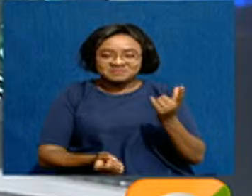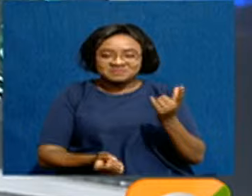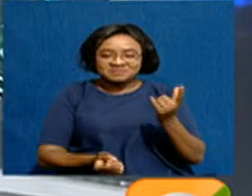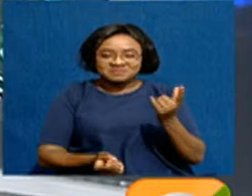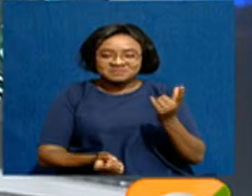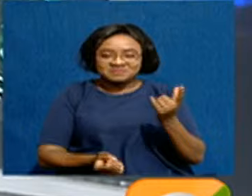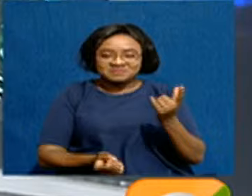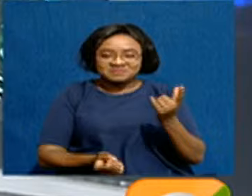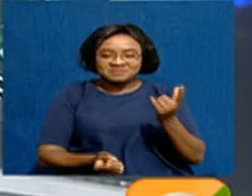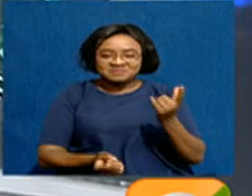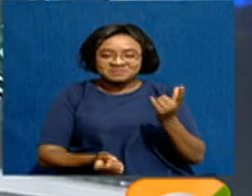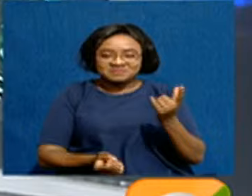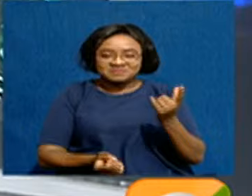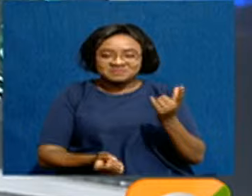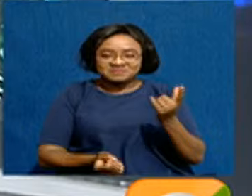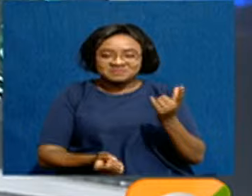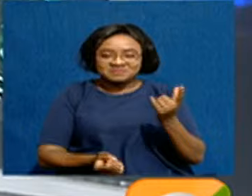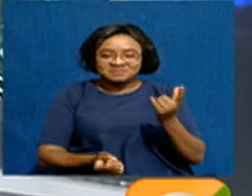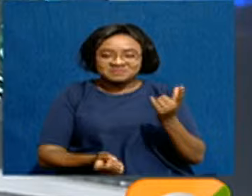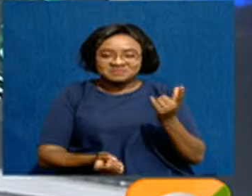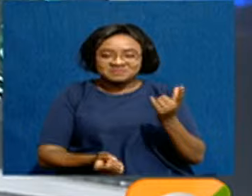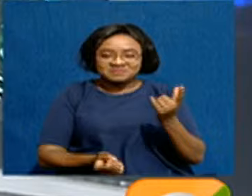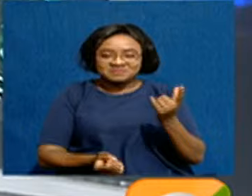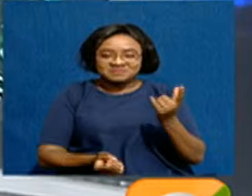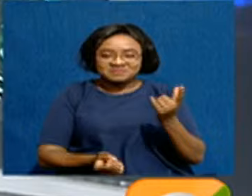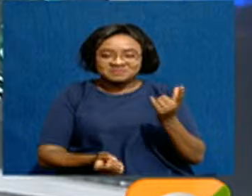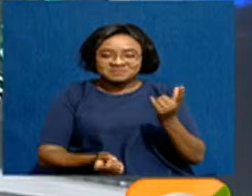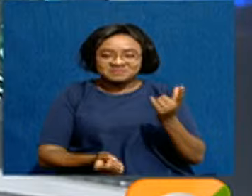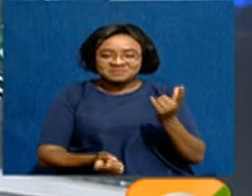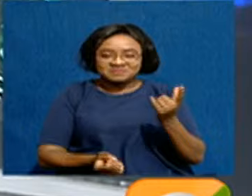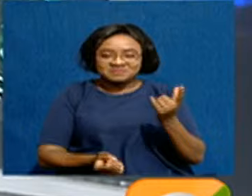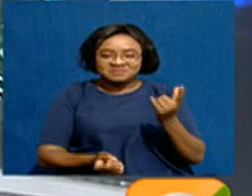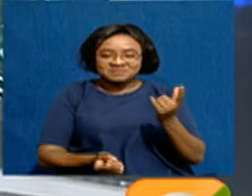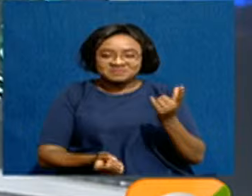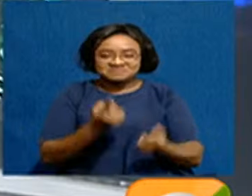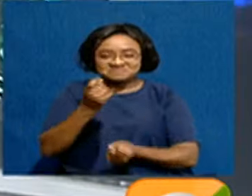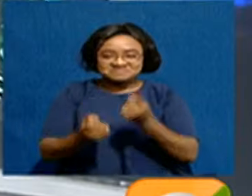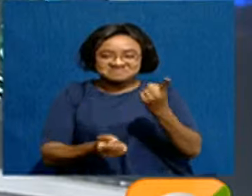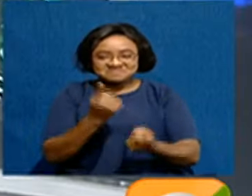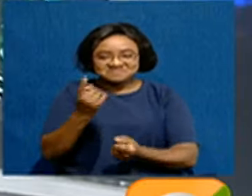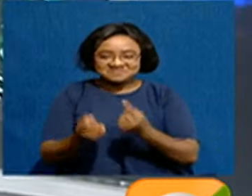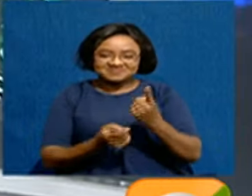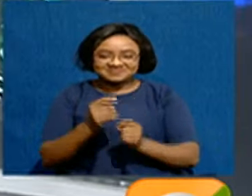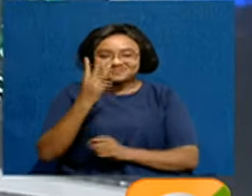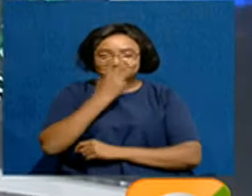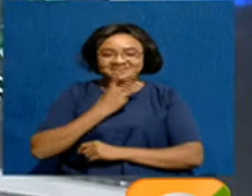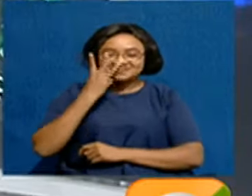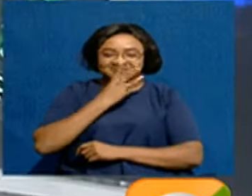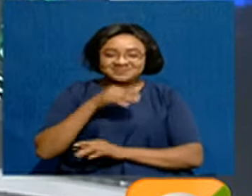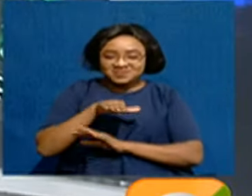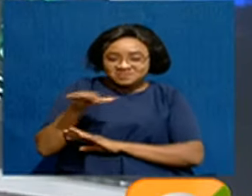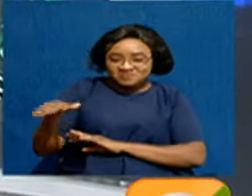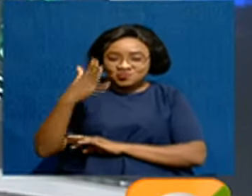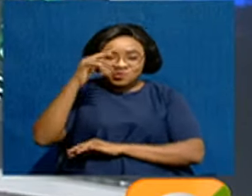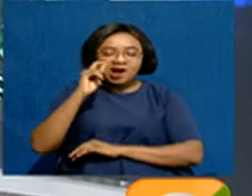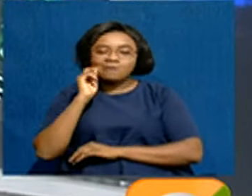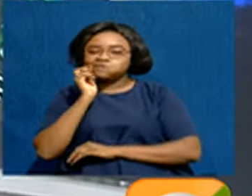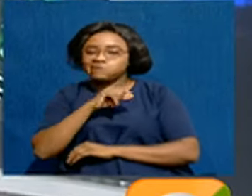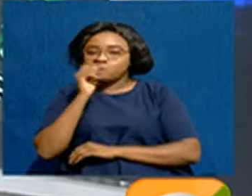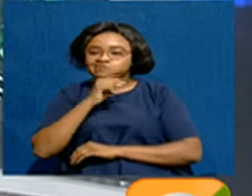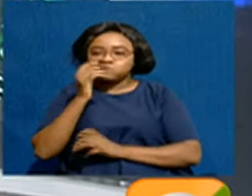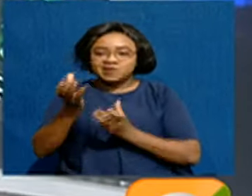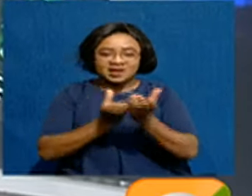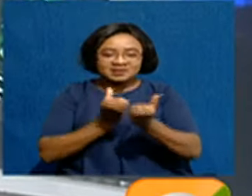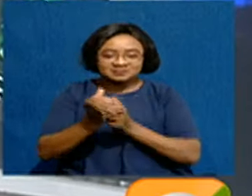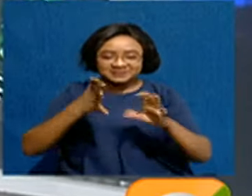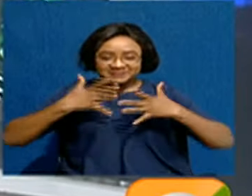All right, Kitooks, thanks so much for that. Away from politics, and chaos erupted in Mombasa on Wednesday morning as Muguka traders clashed with